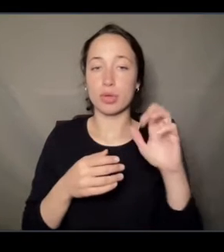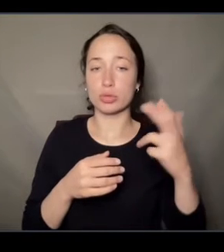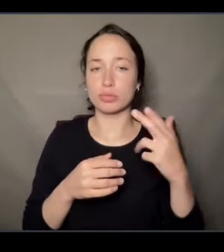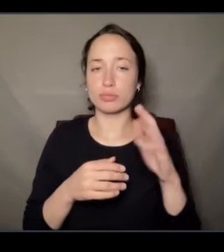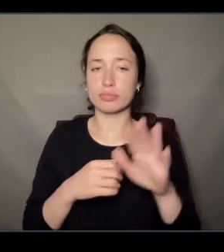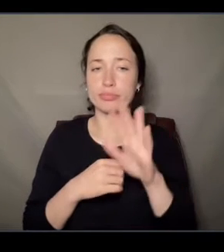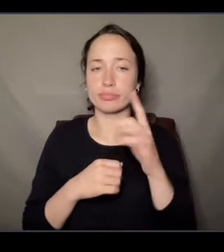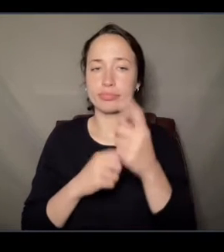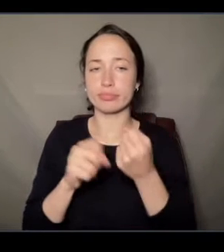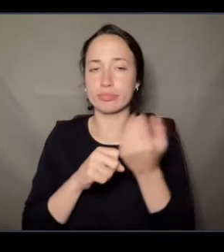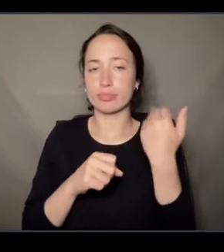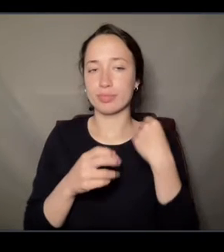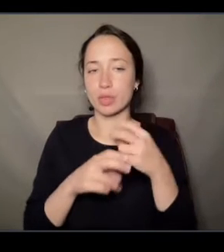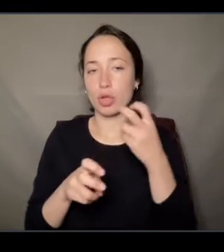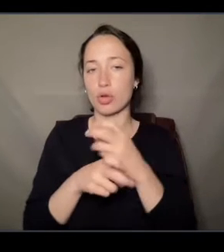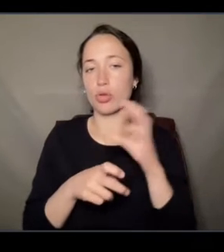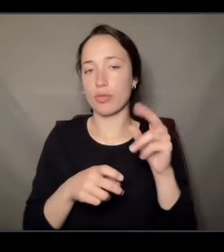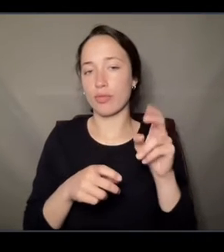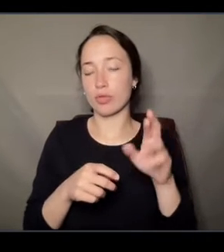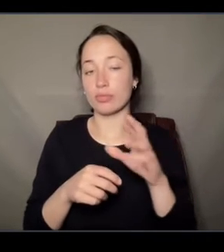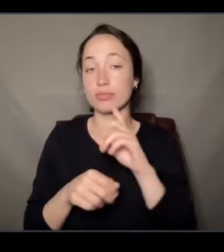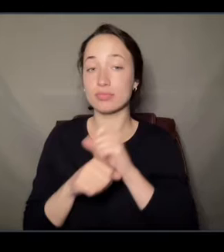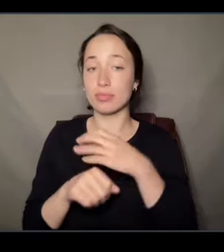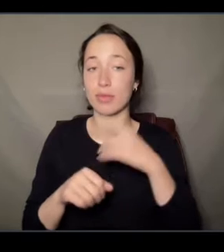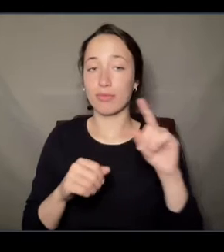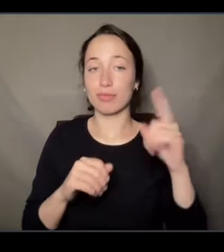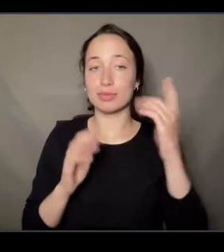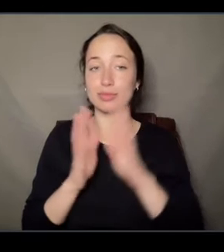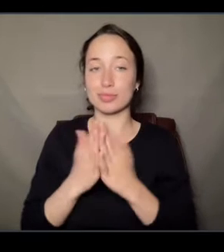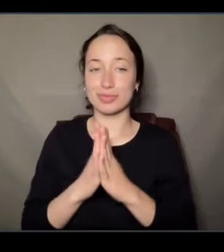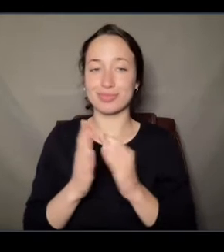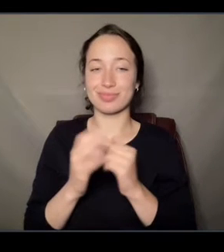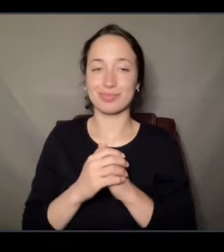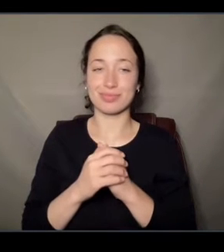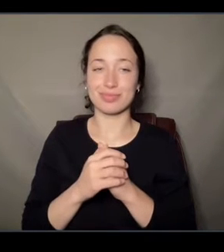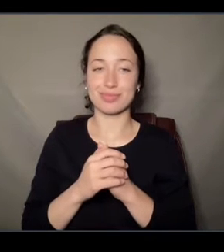year ago in hardcover. And it's my first book.